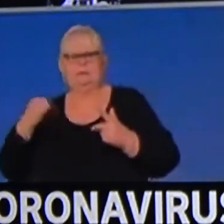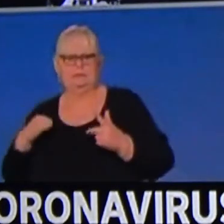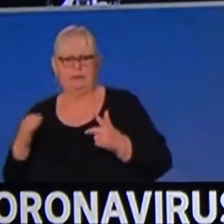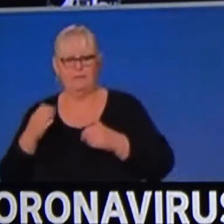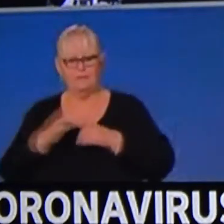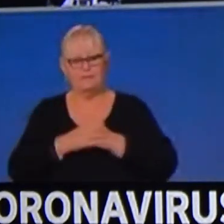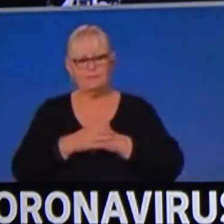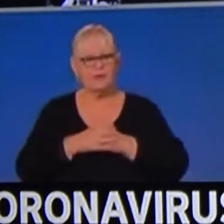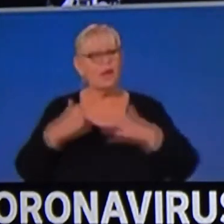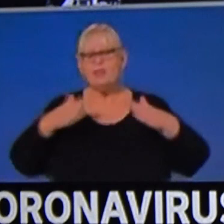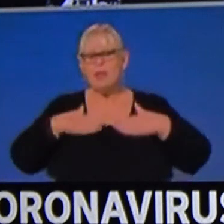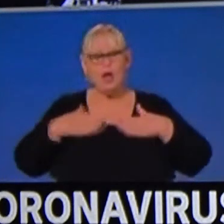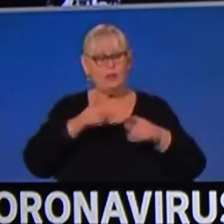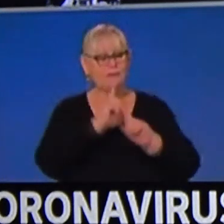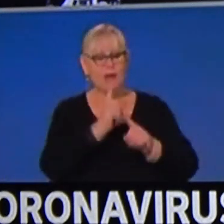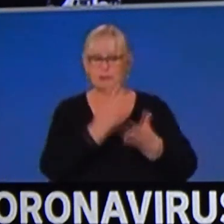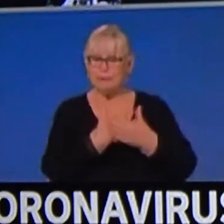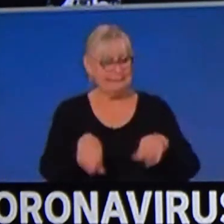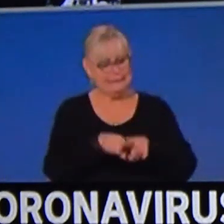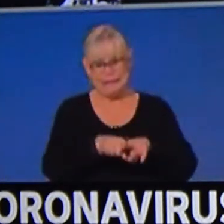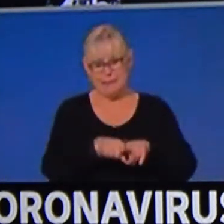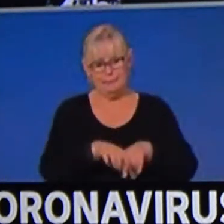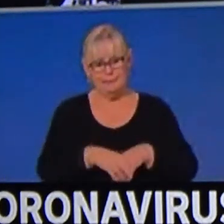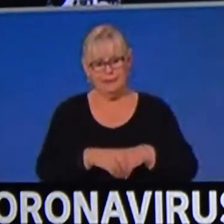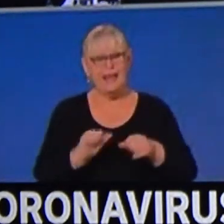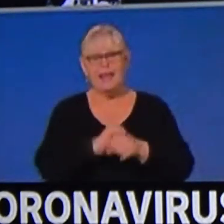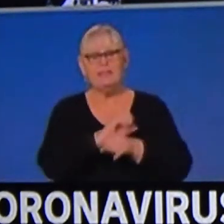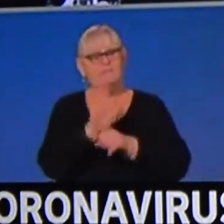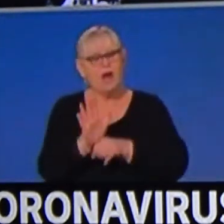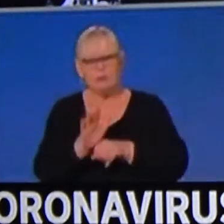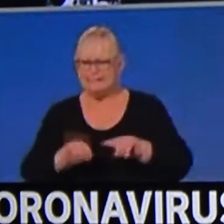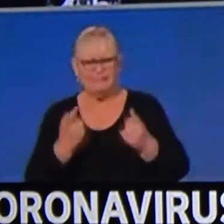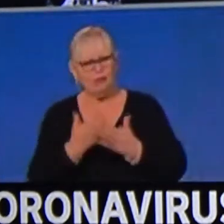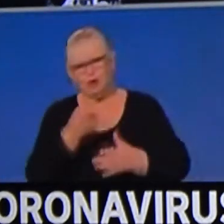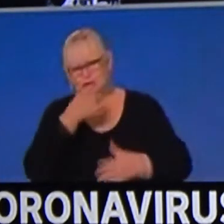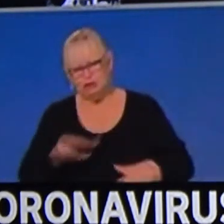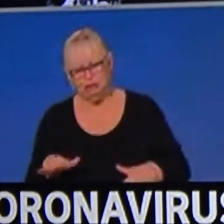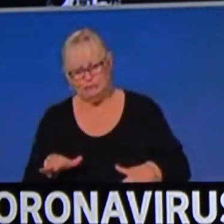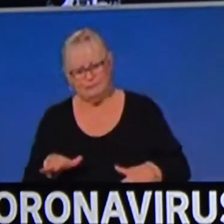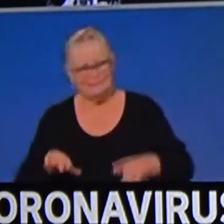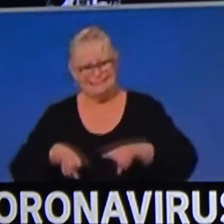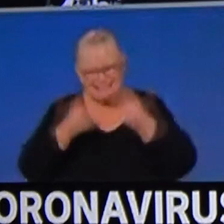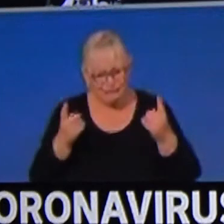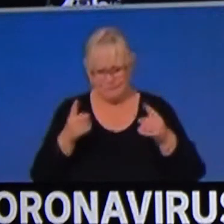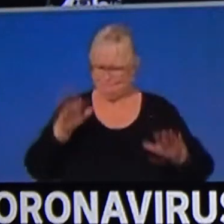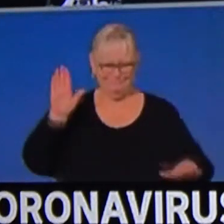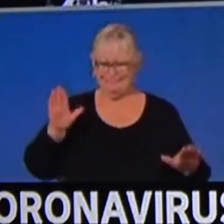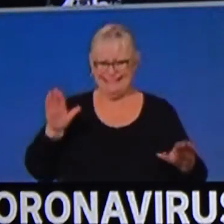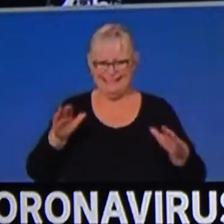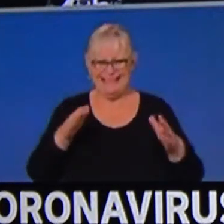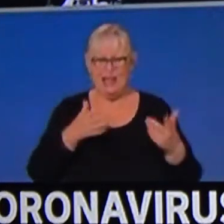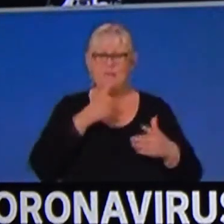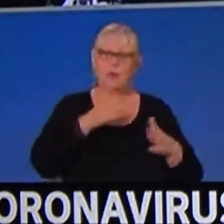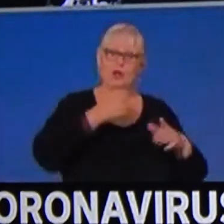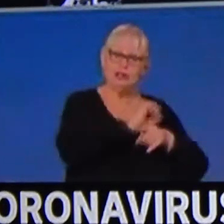has always been consistent, that this virus behaves very different with children than it does with adults. And for children,